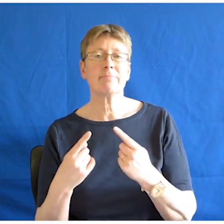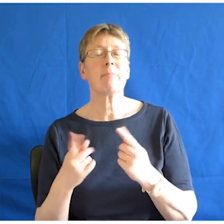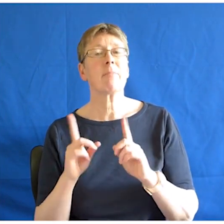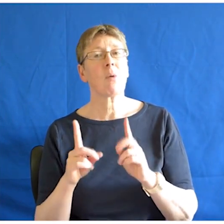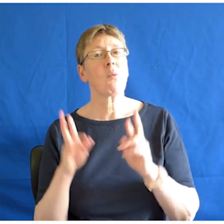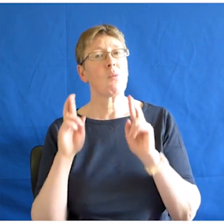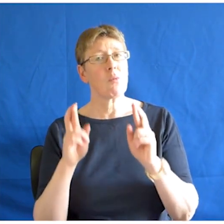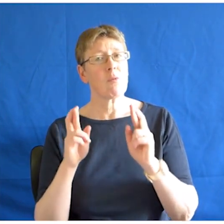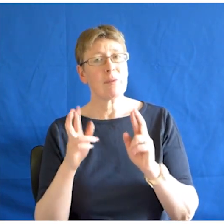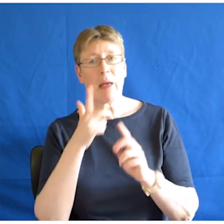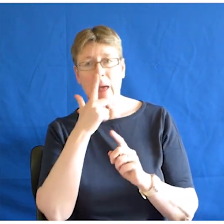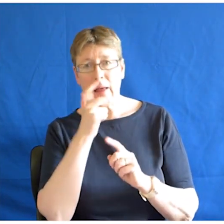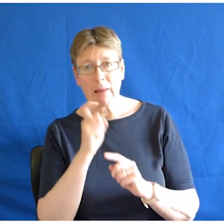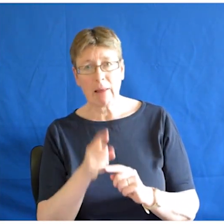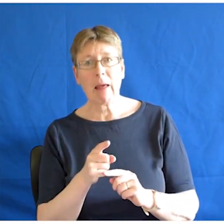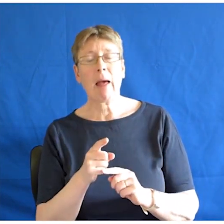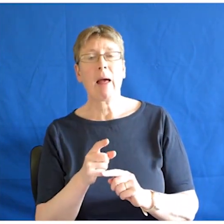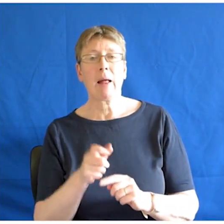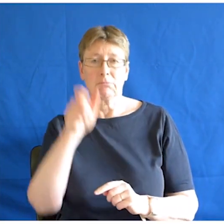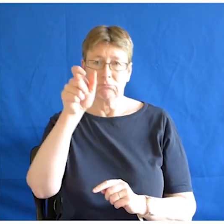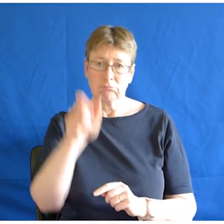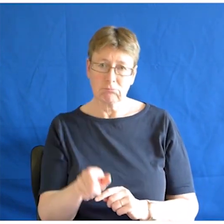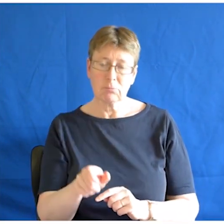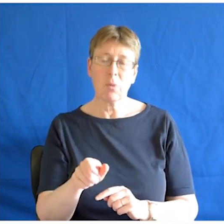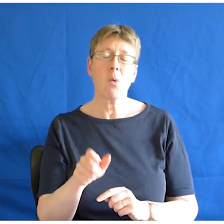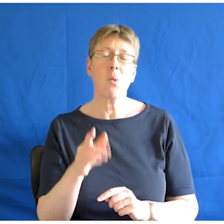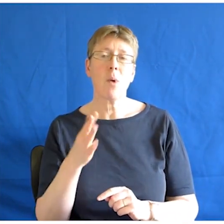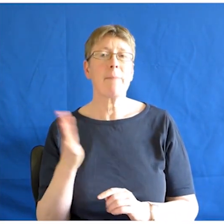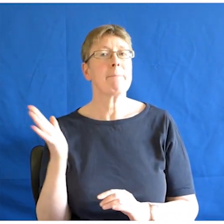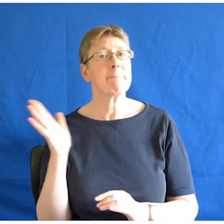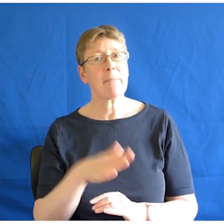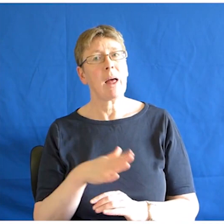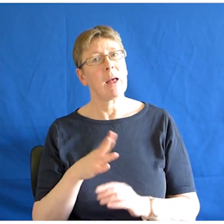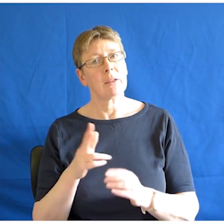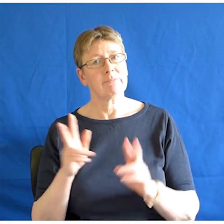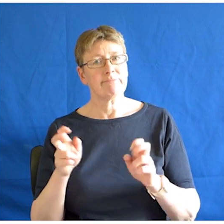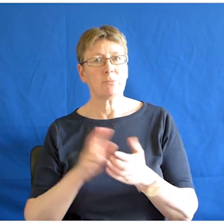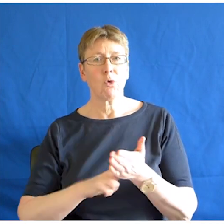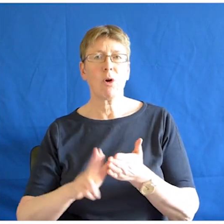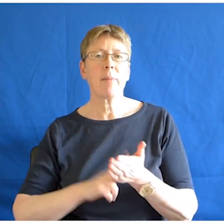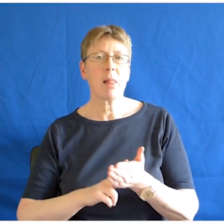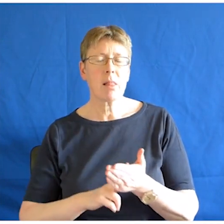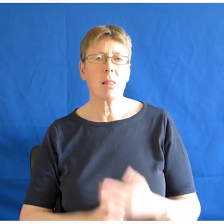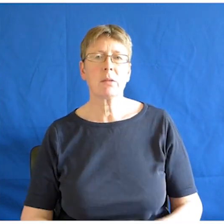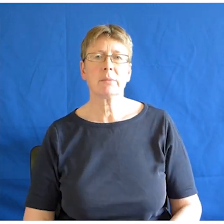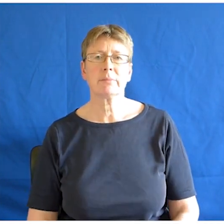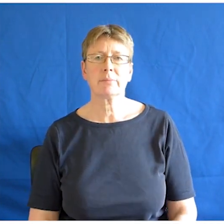I still hope, however, to see you and your families graduate in person and things return to normal.